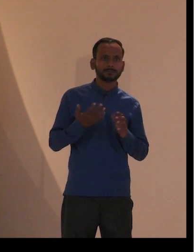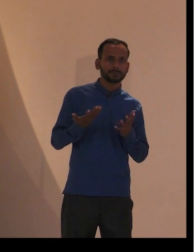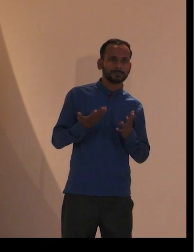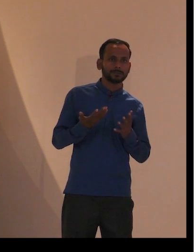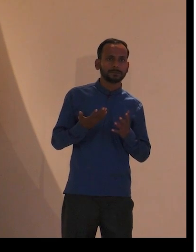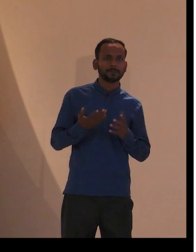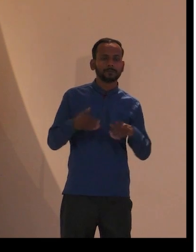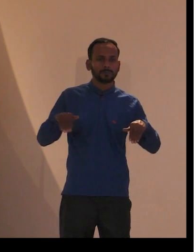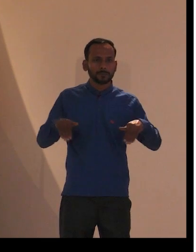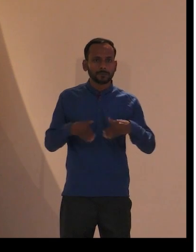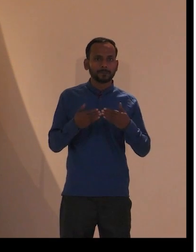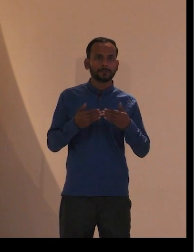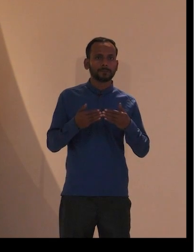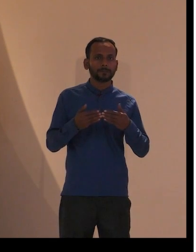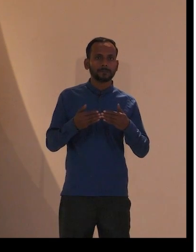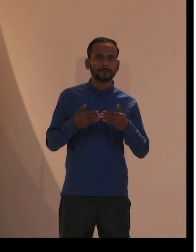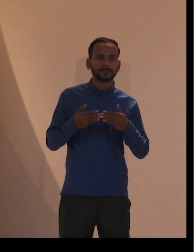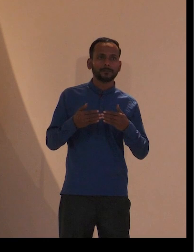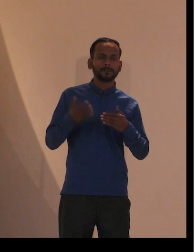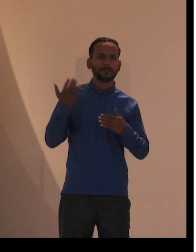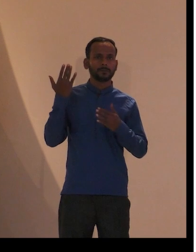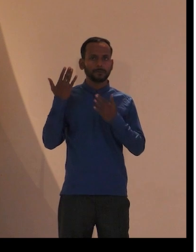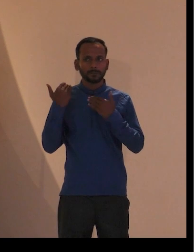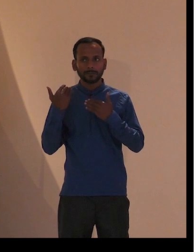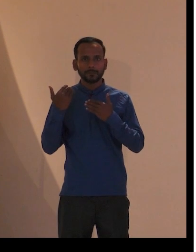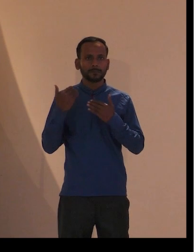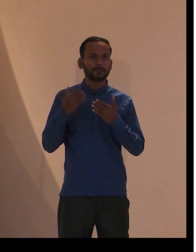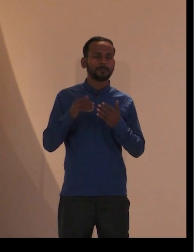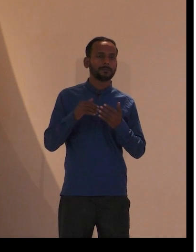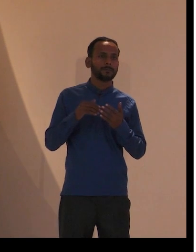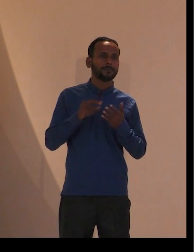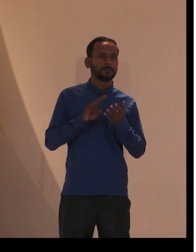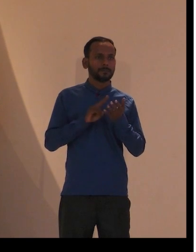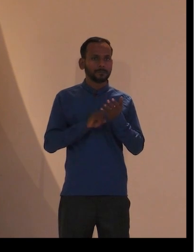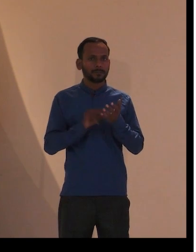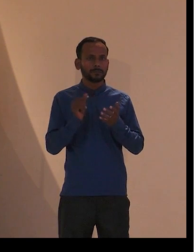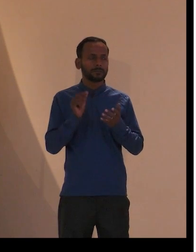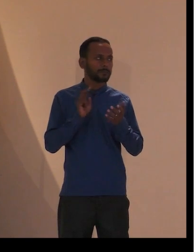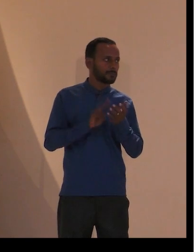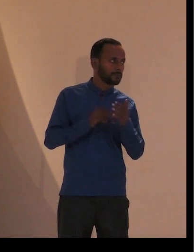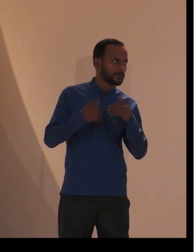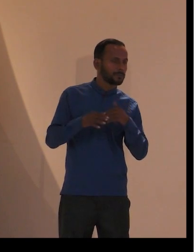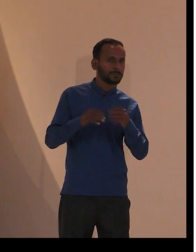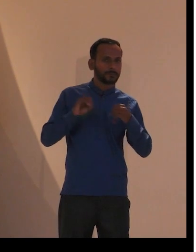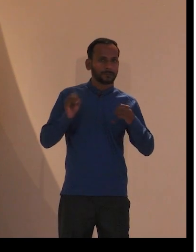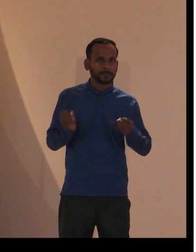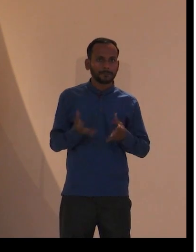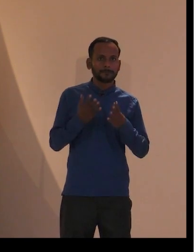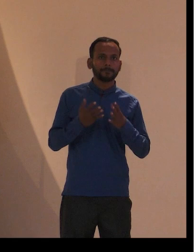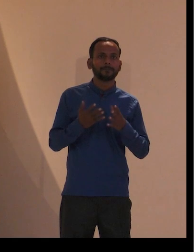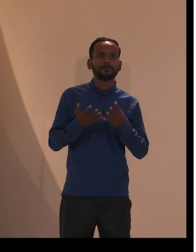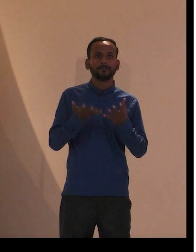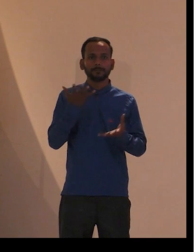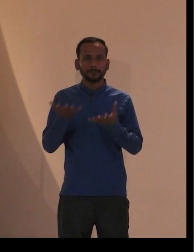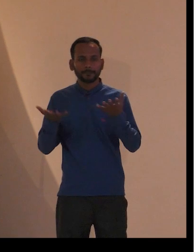was introduced or was done in a large way by the nuns in these convents. But then you start to see elements of Zari